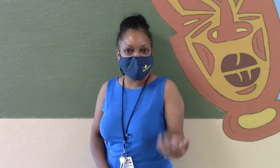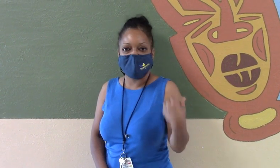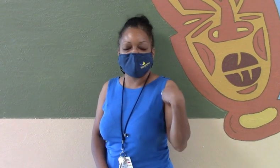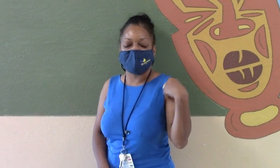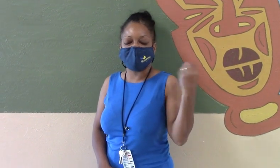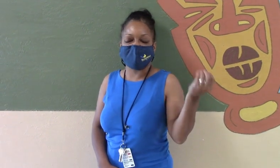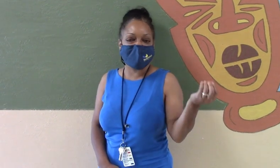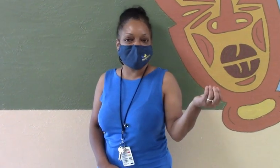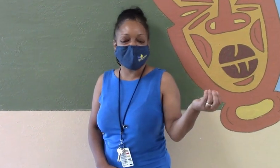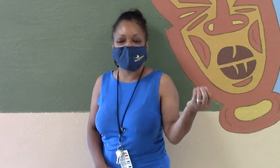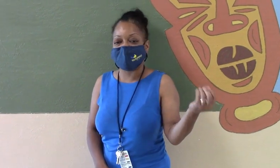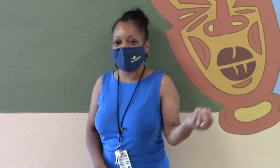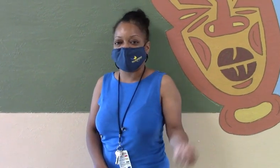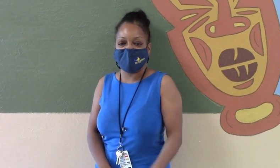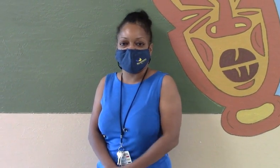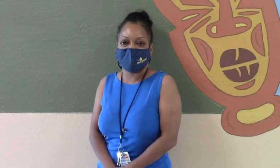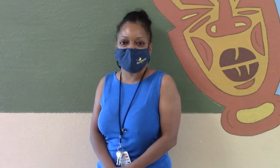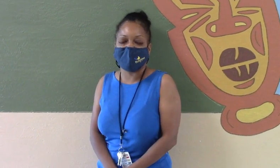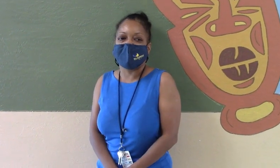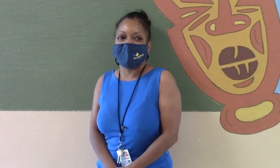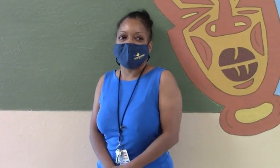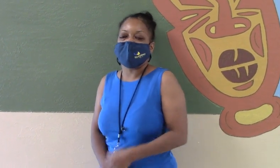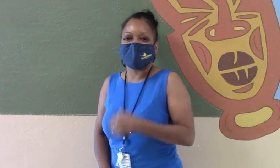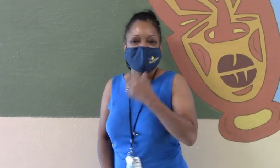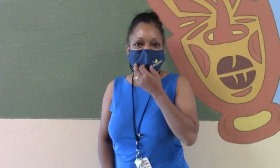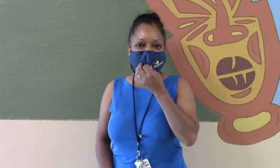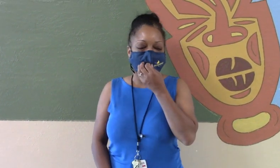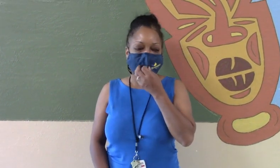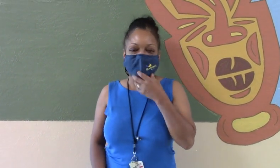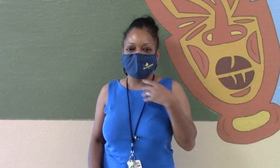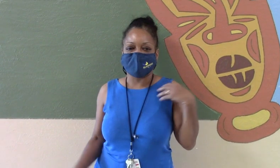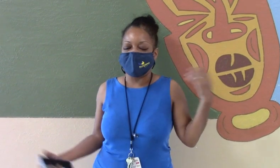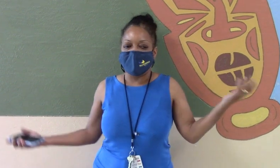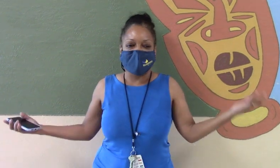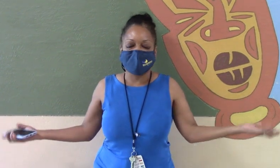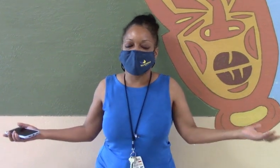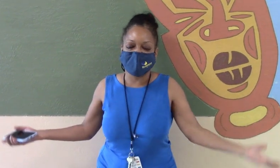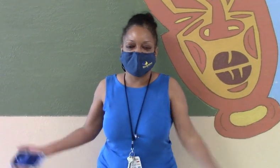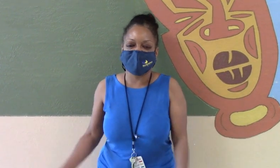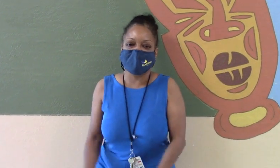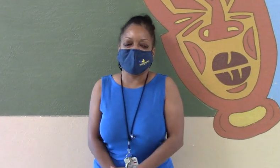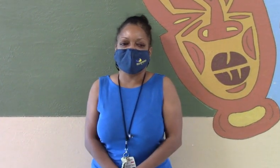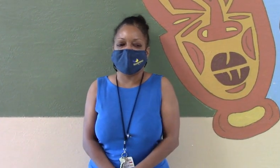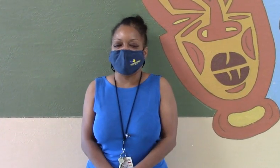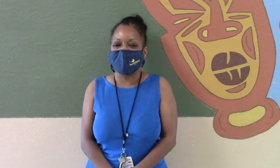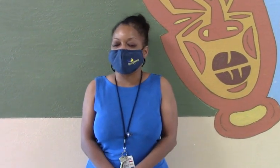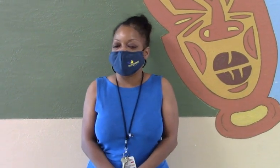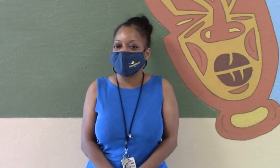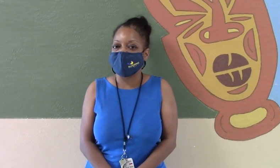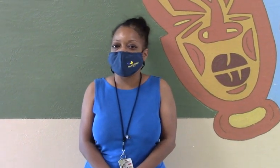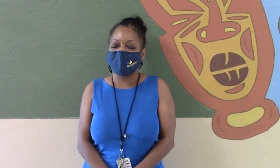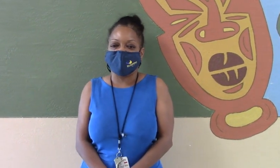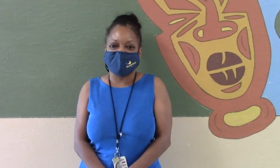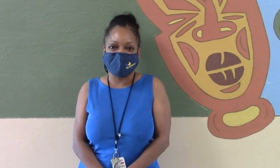are from Haiti, although I was born in New York. I did live in Haiti for about 10 years. I just love to be Haitian American. I'm very